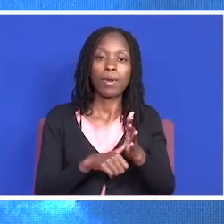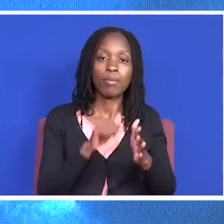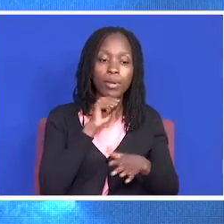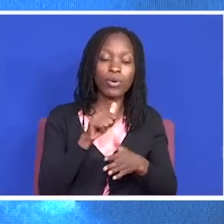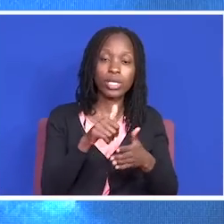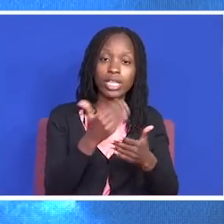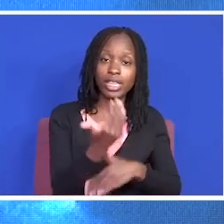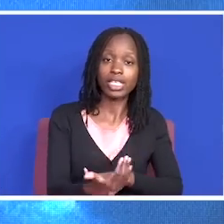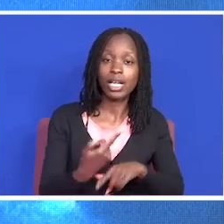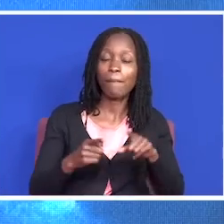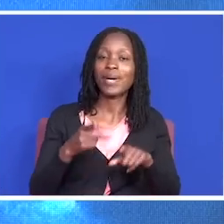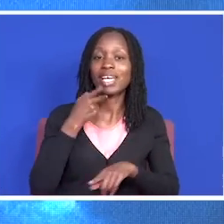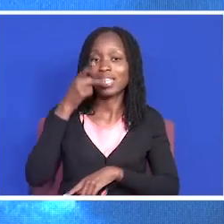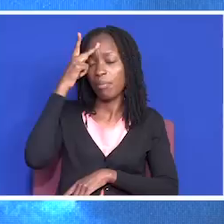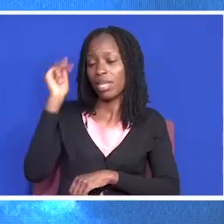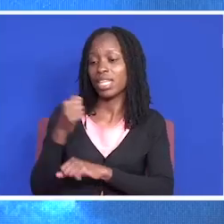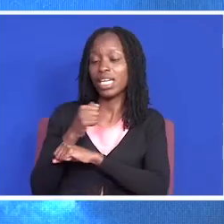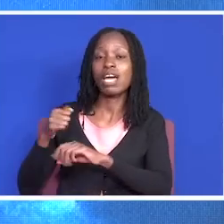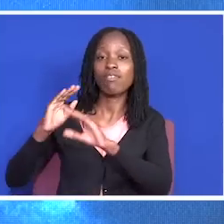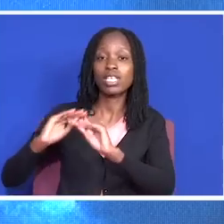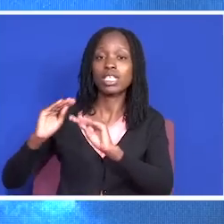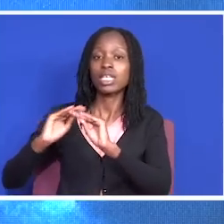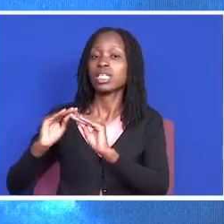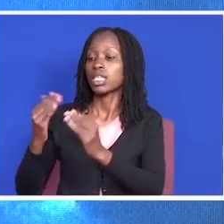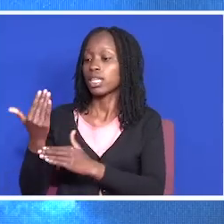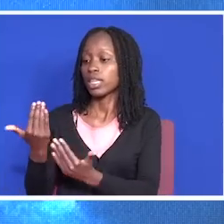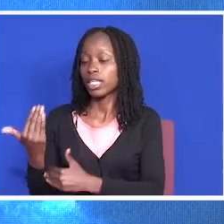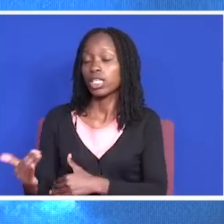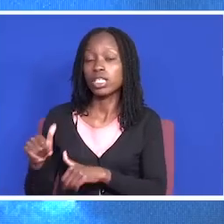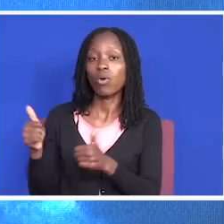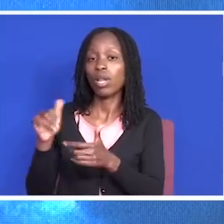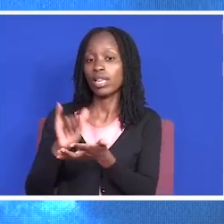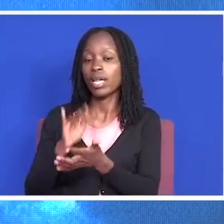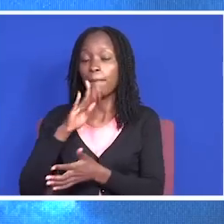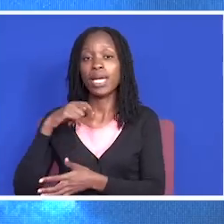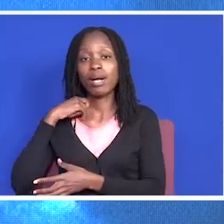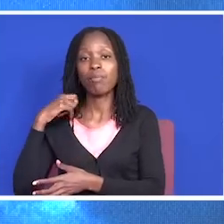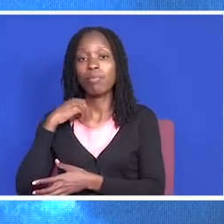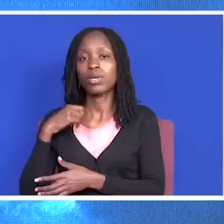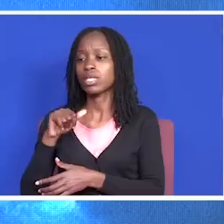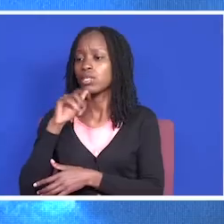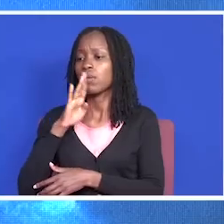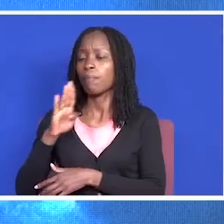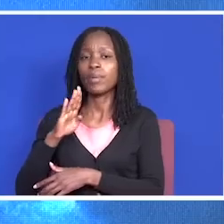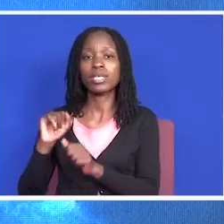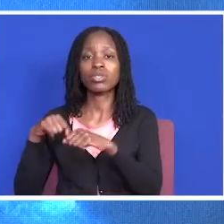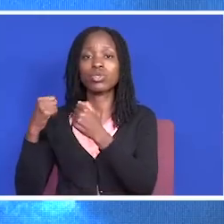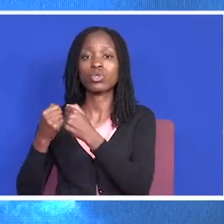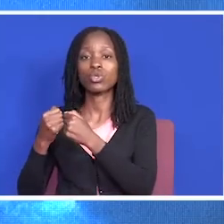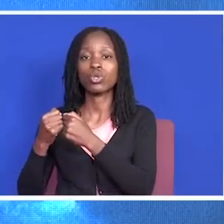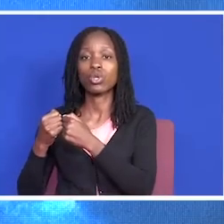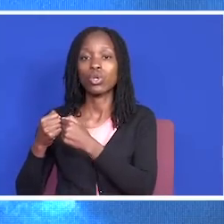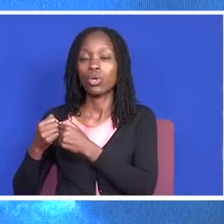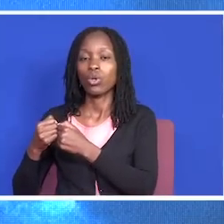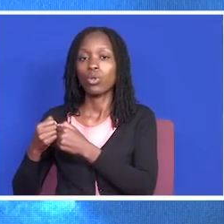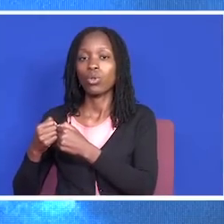parents. They never gave him interpersonal skills to know that being bully is not being socially developed. It's